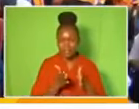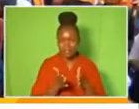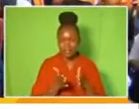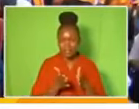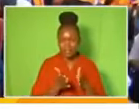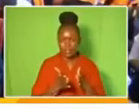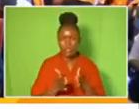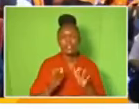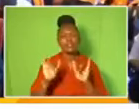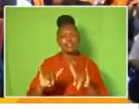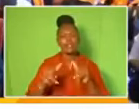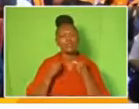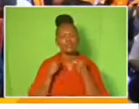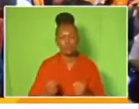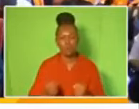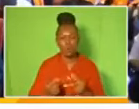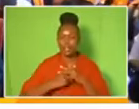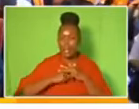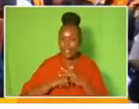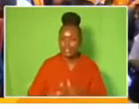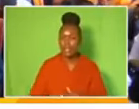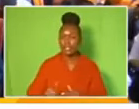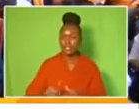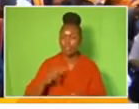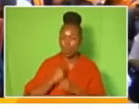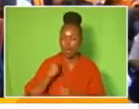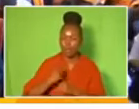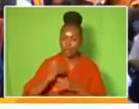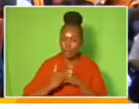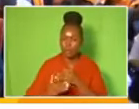Stay strong and start moving forward.